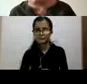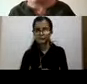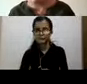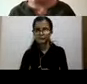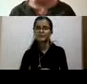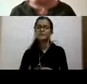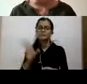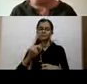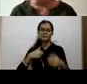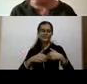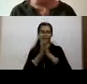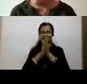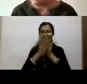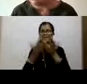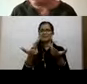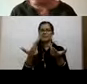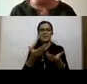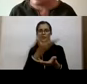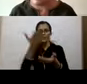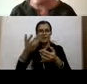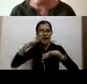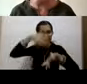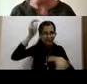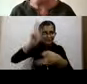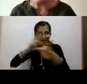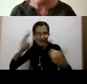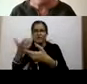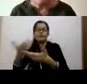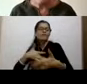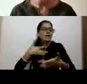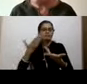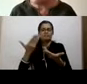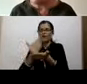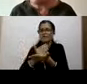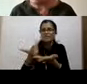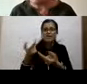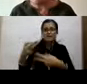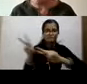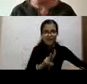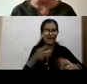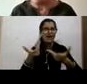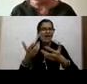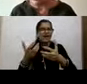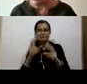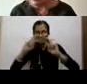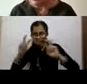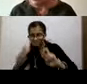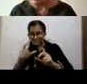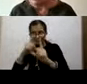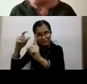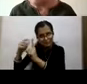animals probably felt more secure or the place was was getting discovered. I don't know. We started seeing a lot of wildlife in daylight.